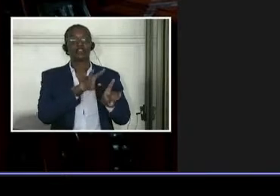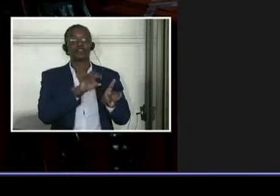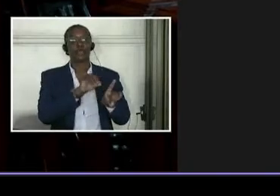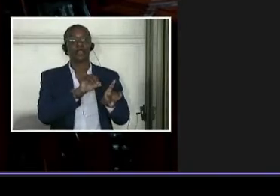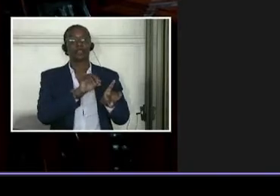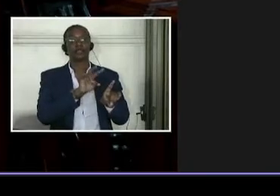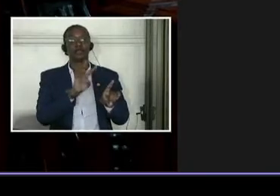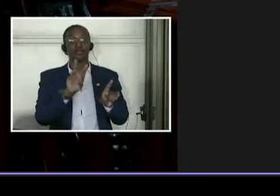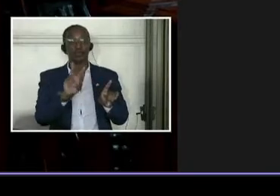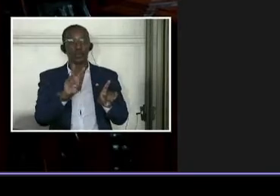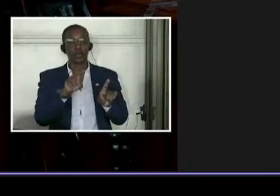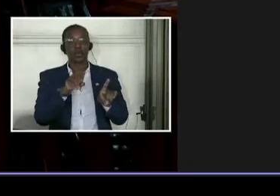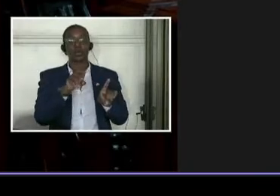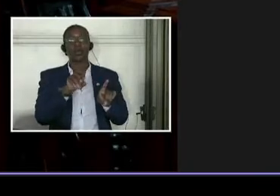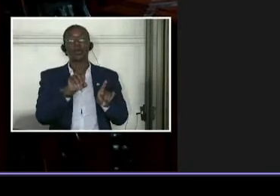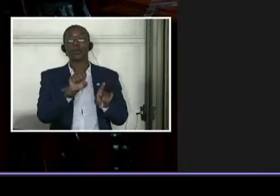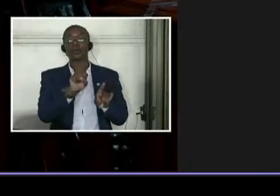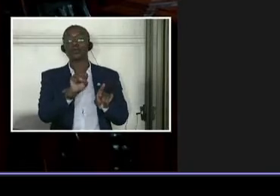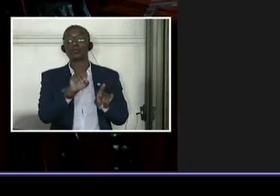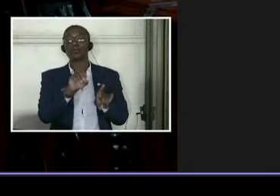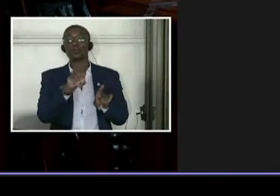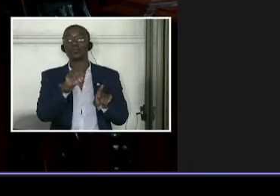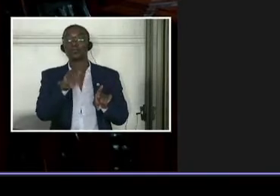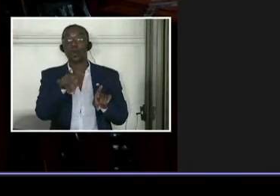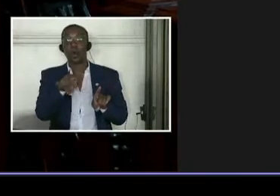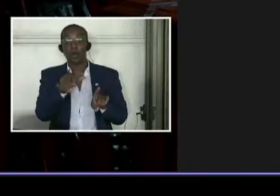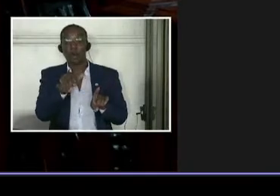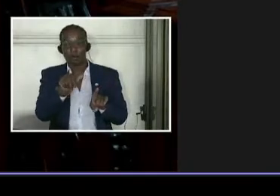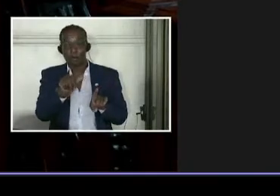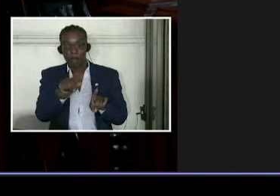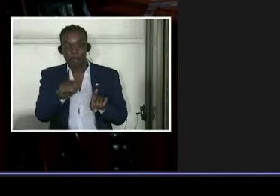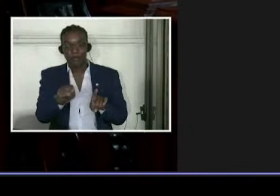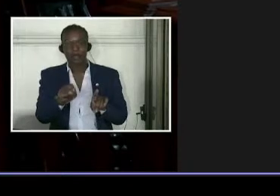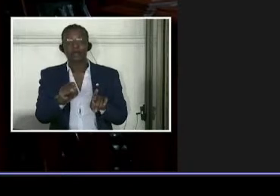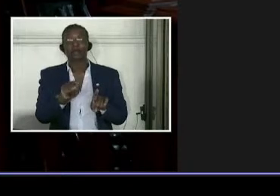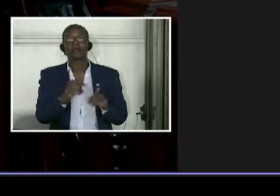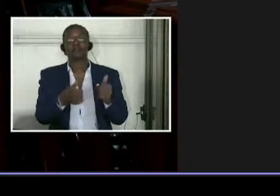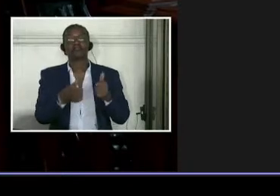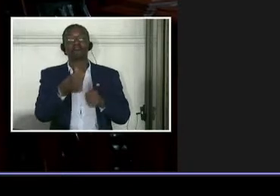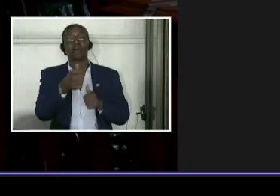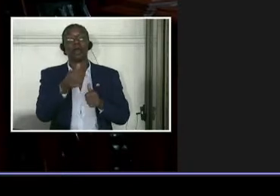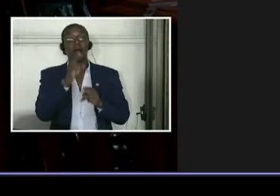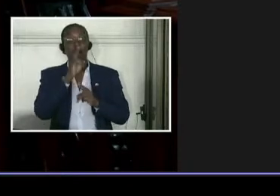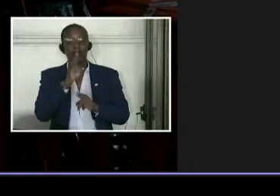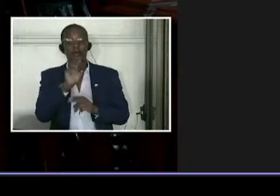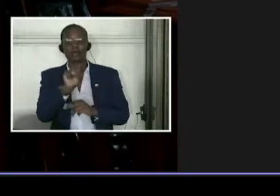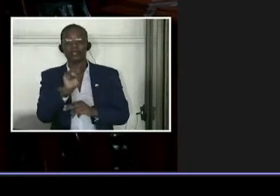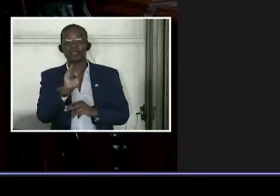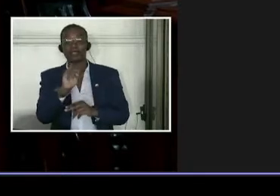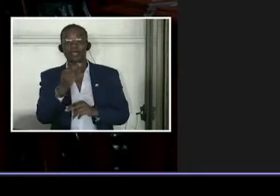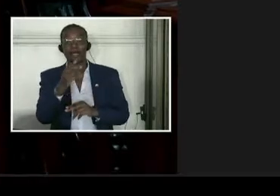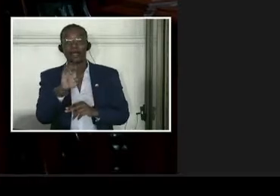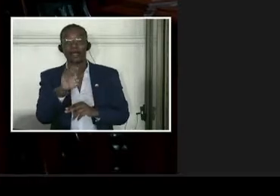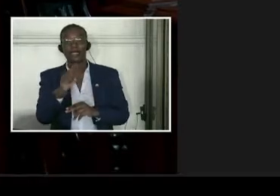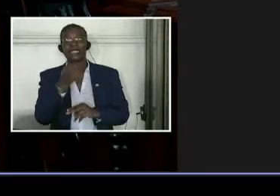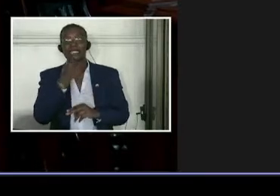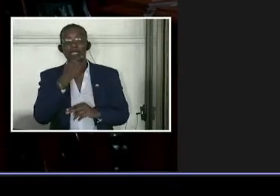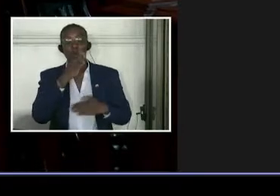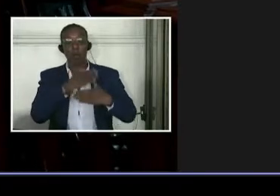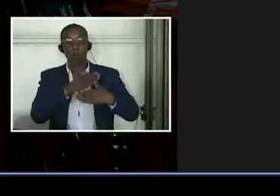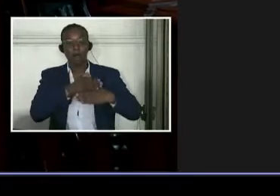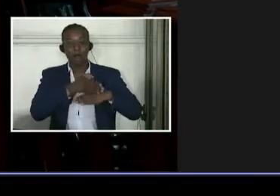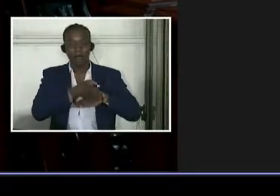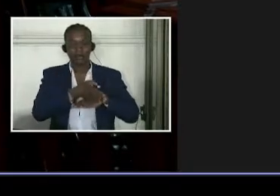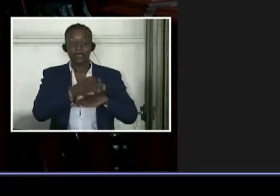Province Address, Honorable Premier Sihle Zikalala marshaled all of us to work together to turn the corner on delivery. He